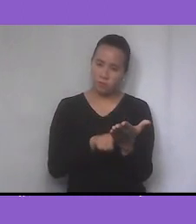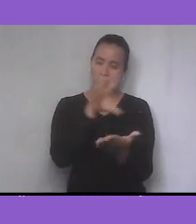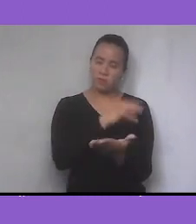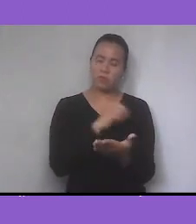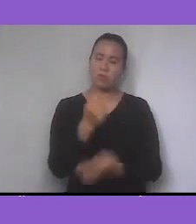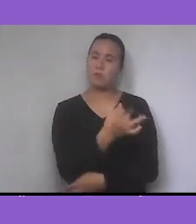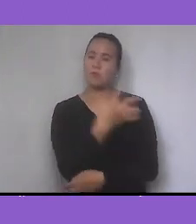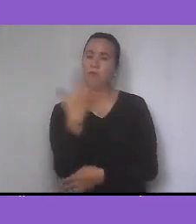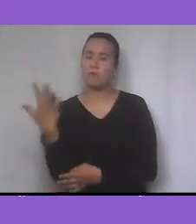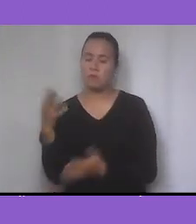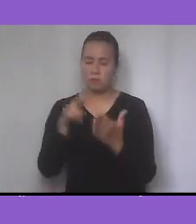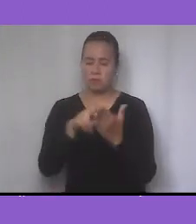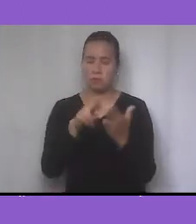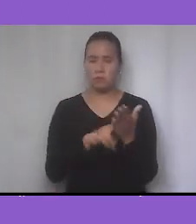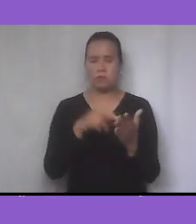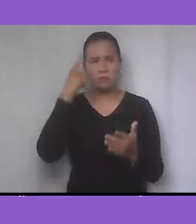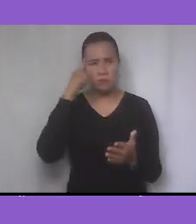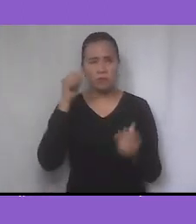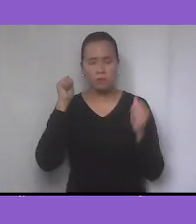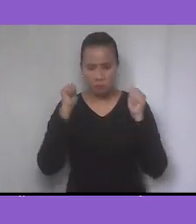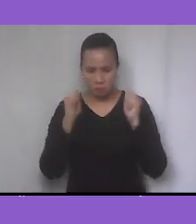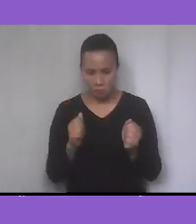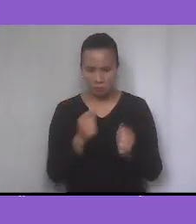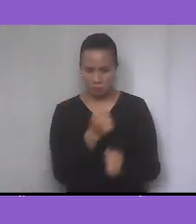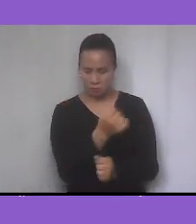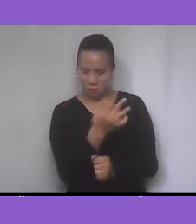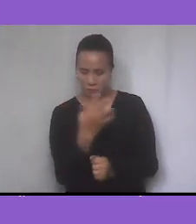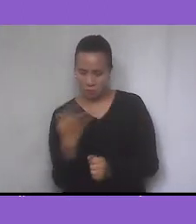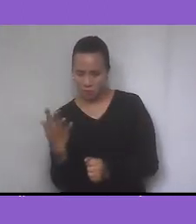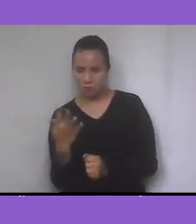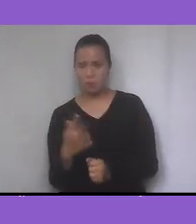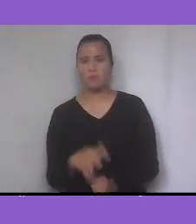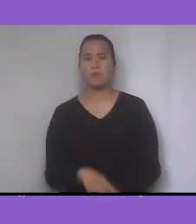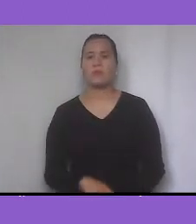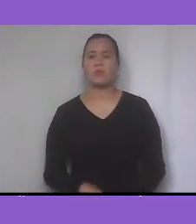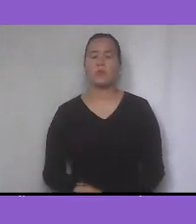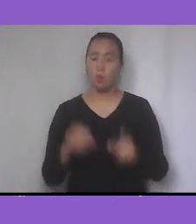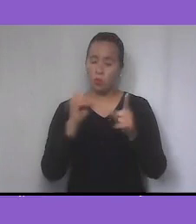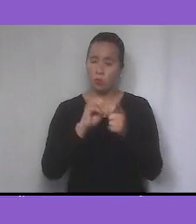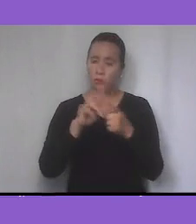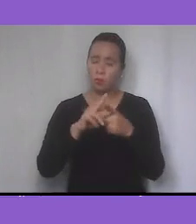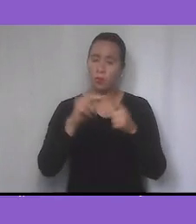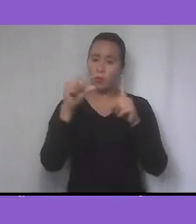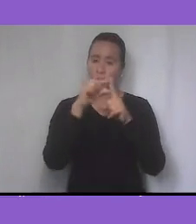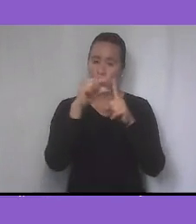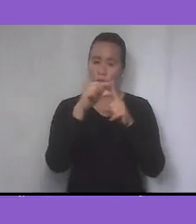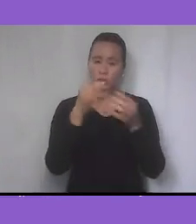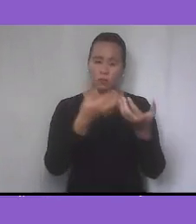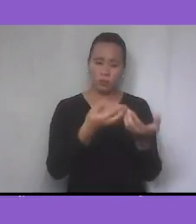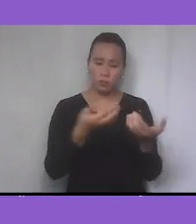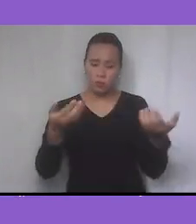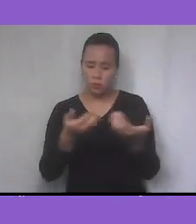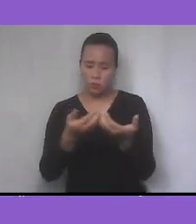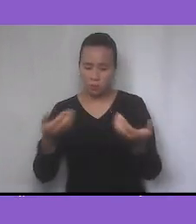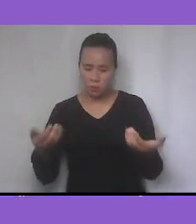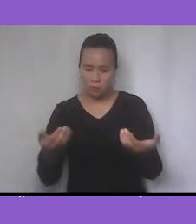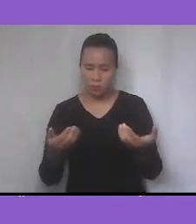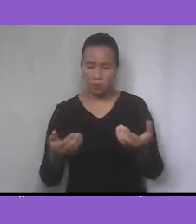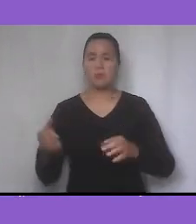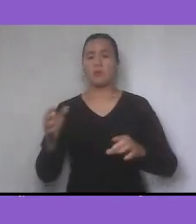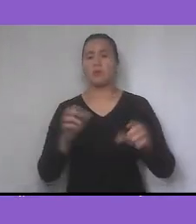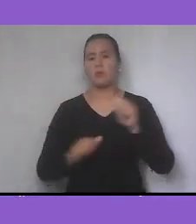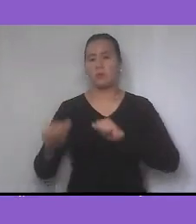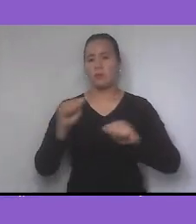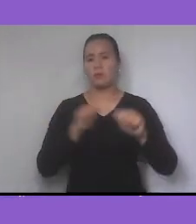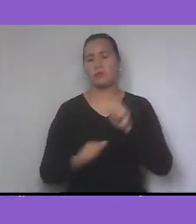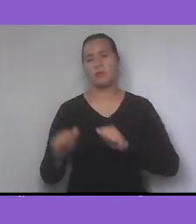makapag-bye-bye. We can give them word sort activities. For example, if you're learning the first two letters of the Marungko approach,